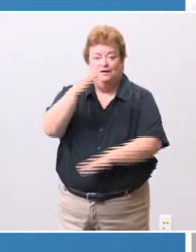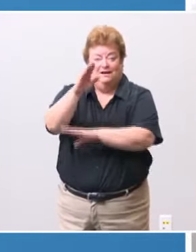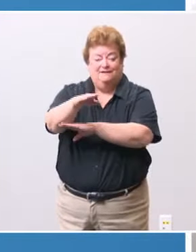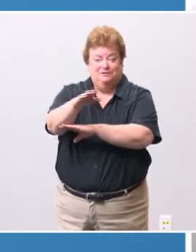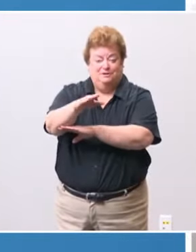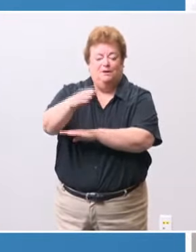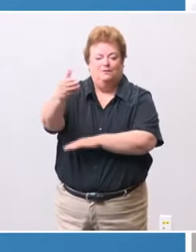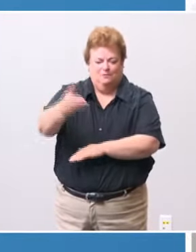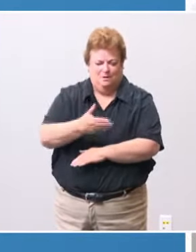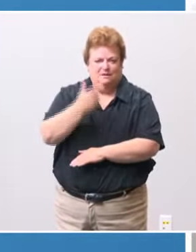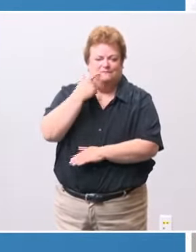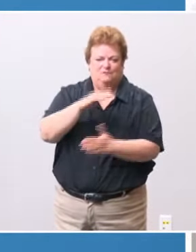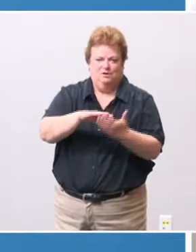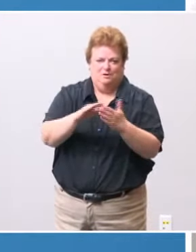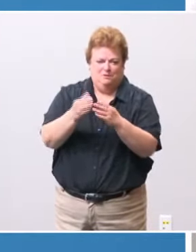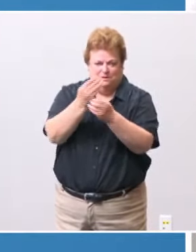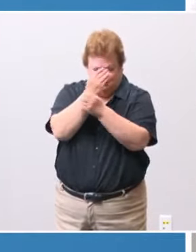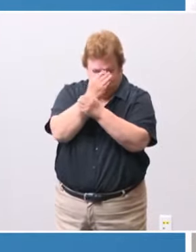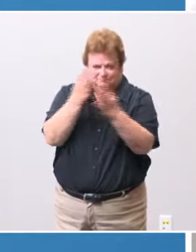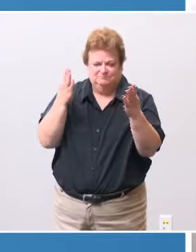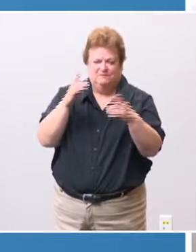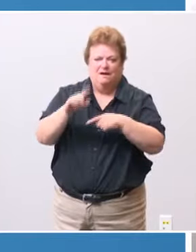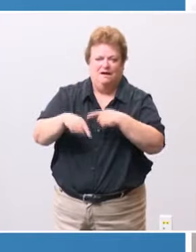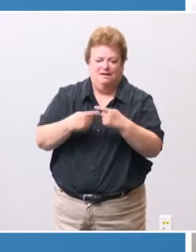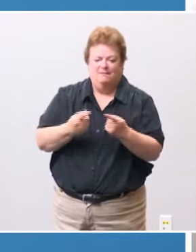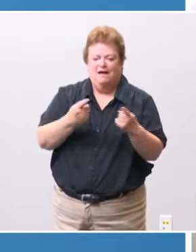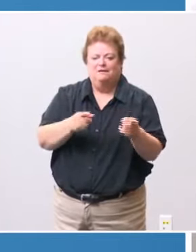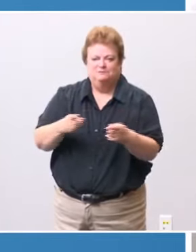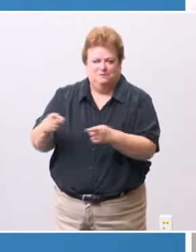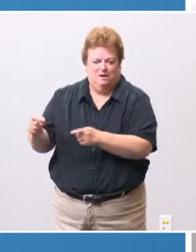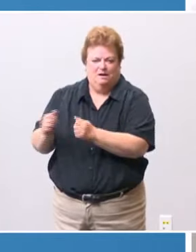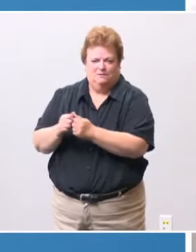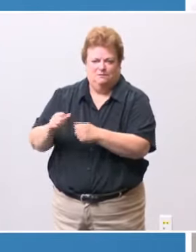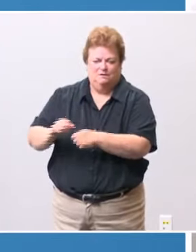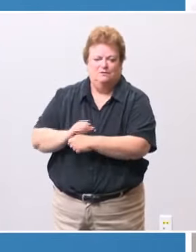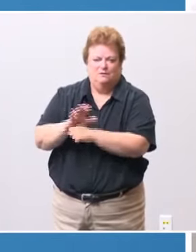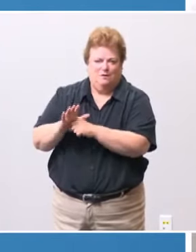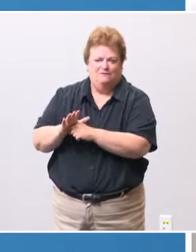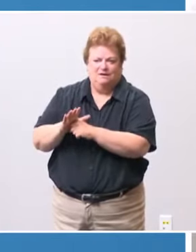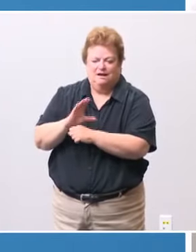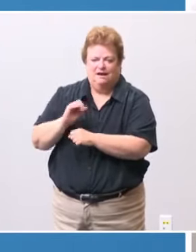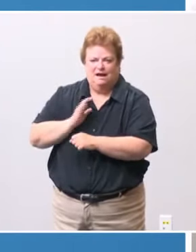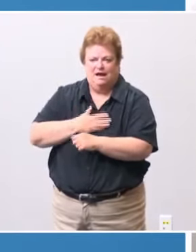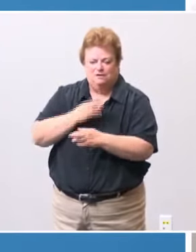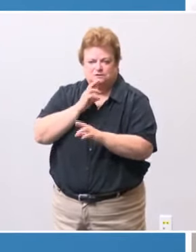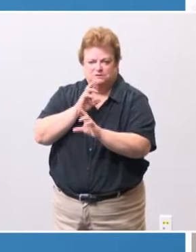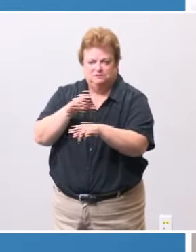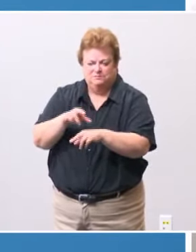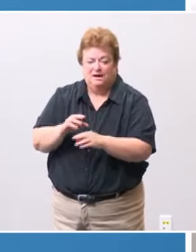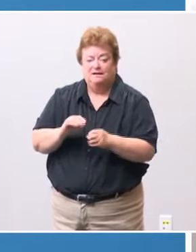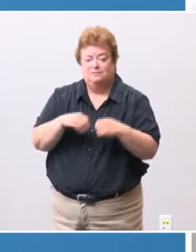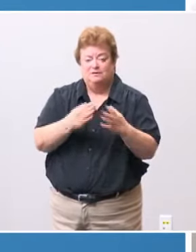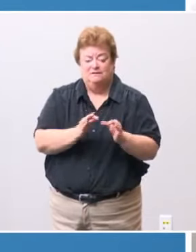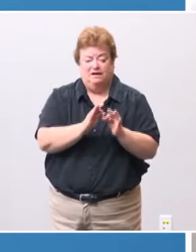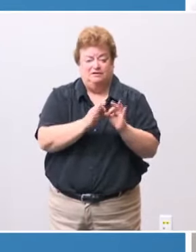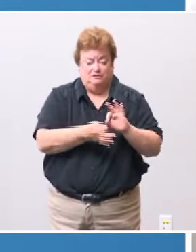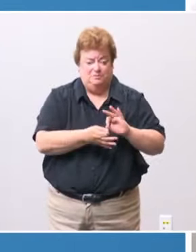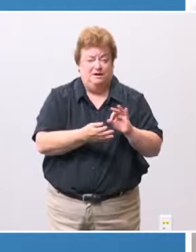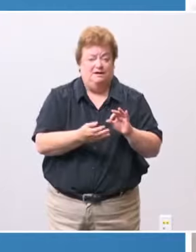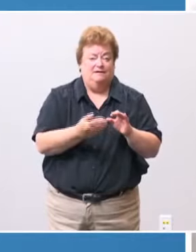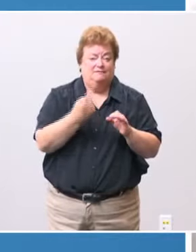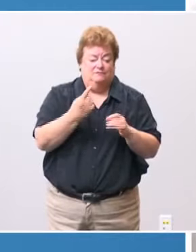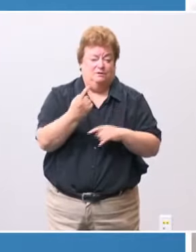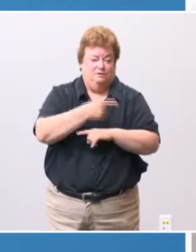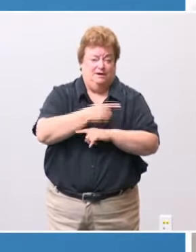Good afternoon and welcome to this community briefing on our ongoing pandemic response efforts. Providing interpretation for us today